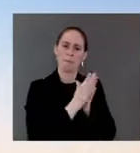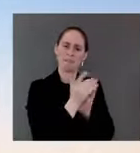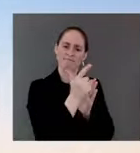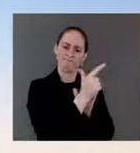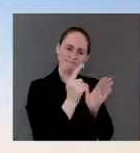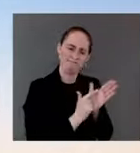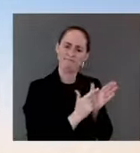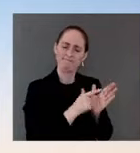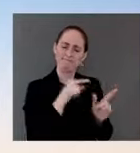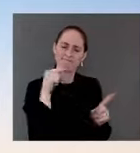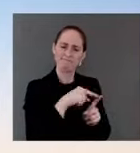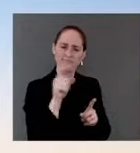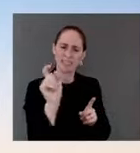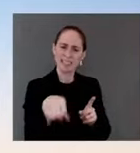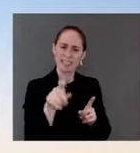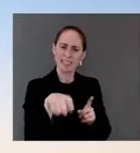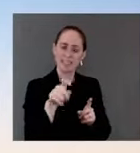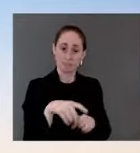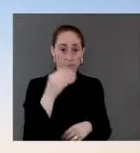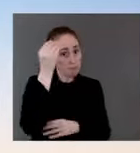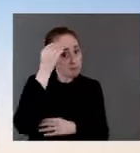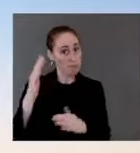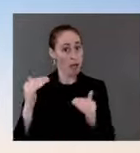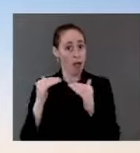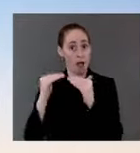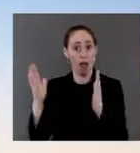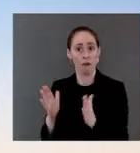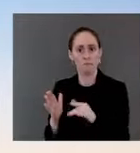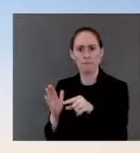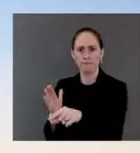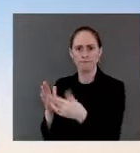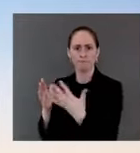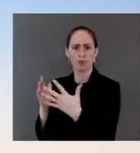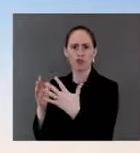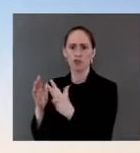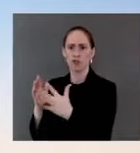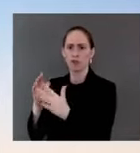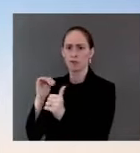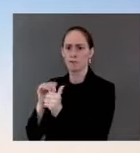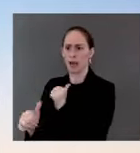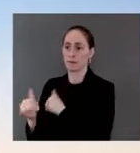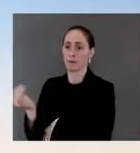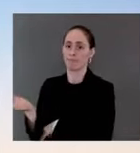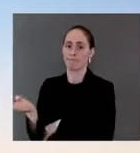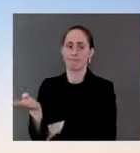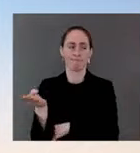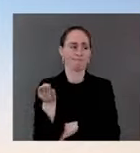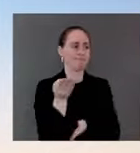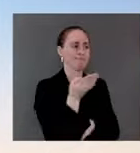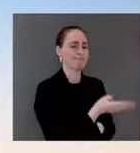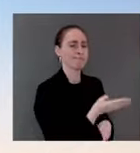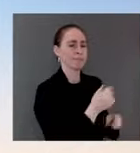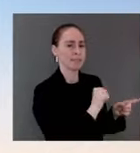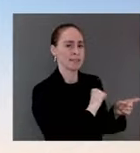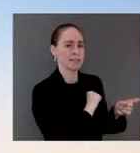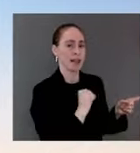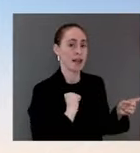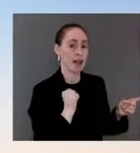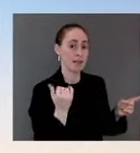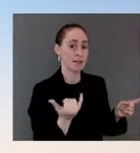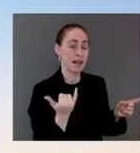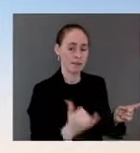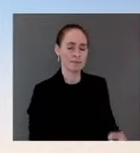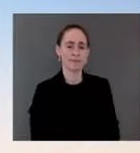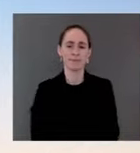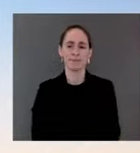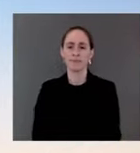terms of additional administration actions, HHS announced a department-wide response to protect patients and providers in response to Texas